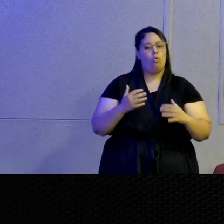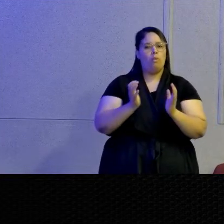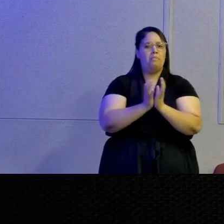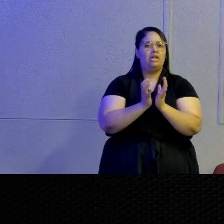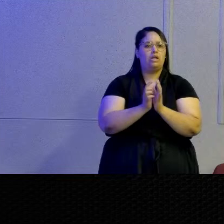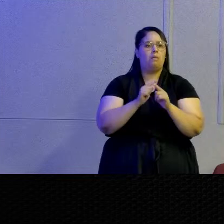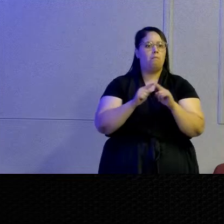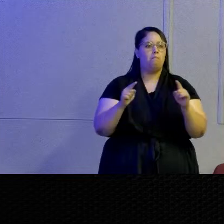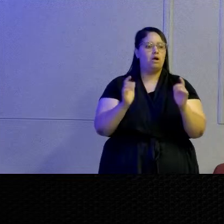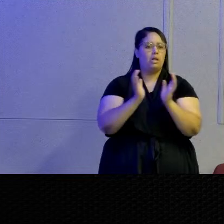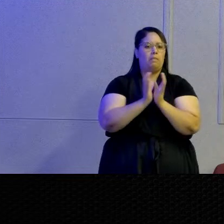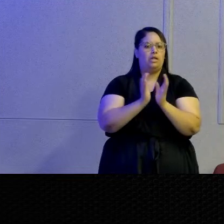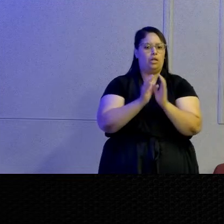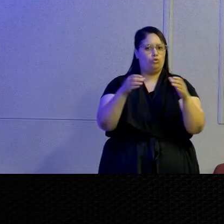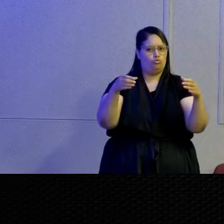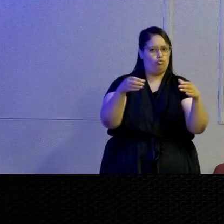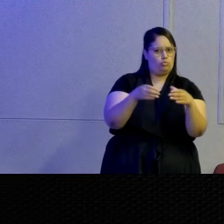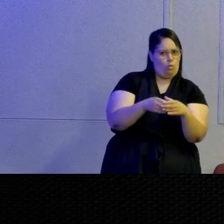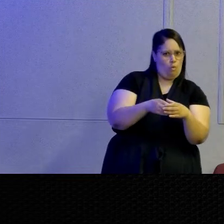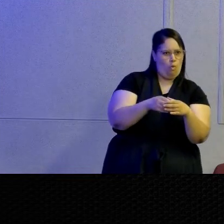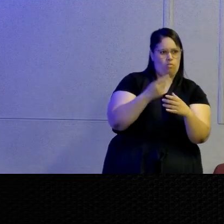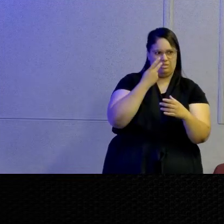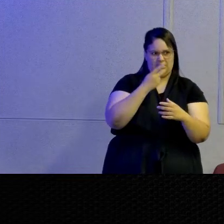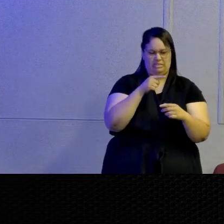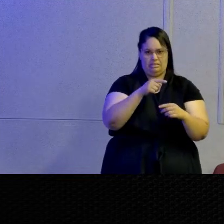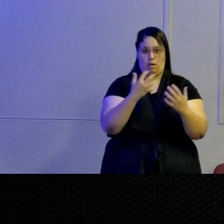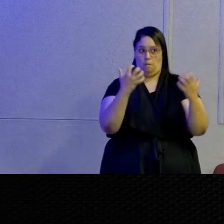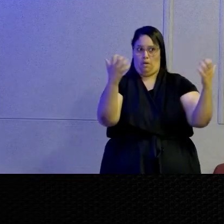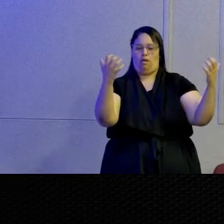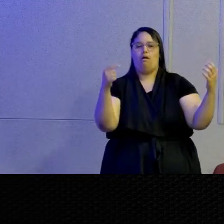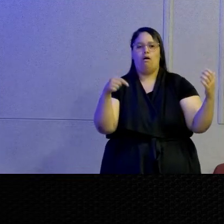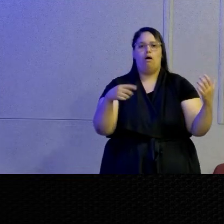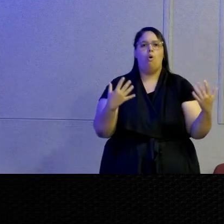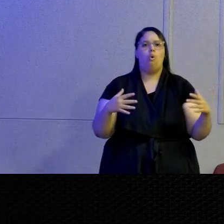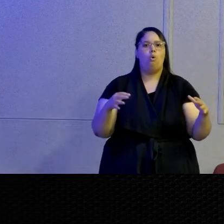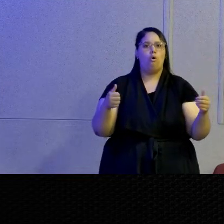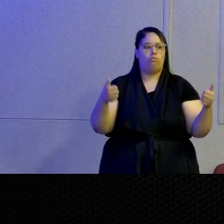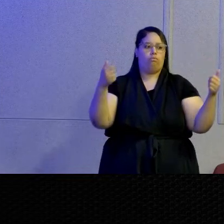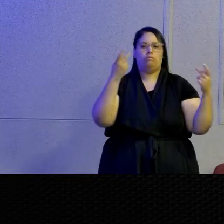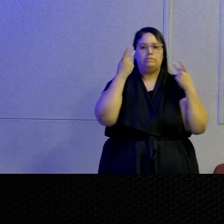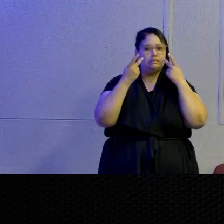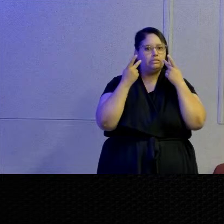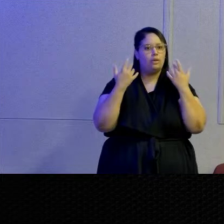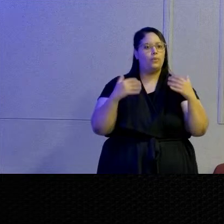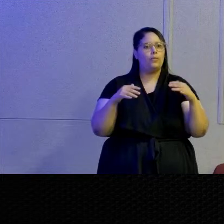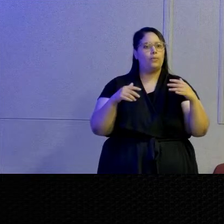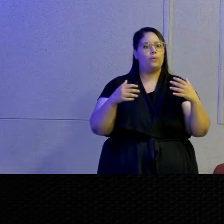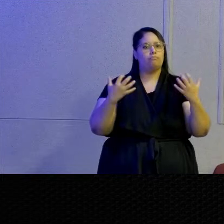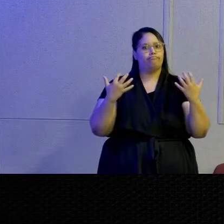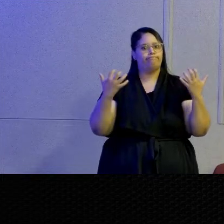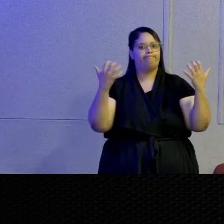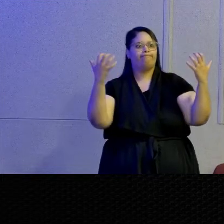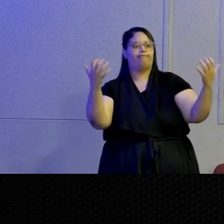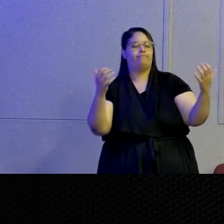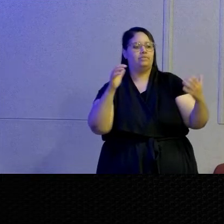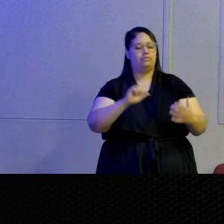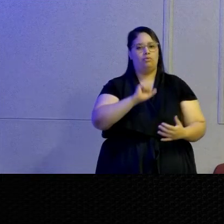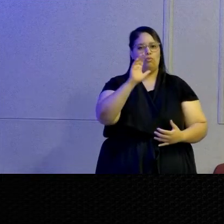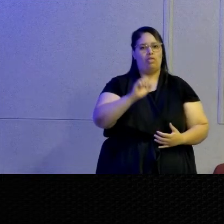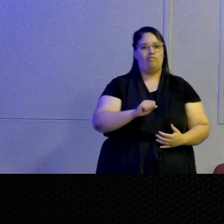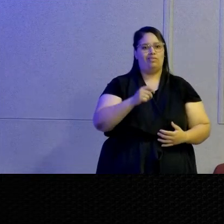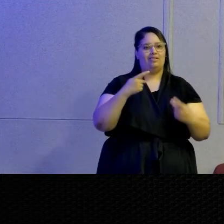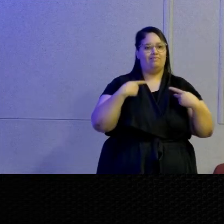much smaller meeting than this one. And it is fantastic to see a room full of South African